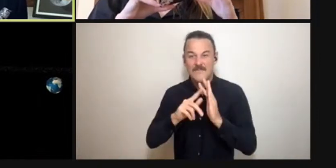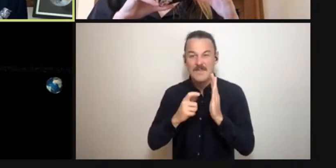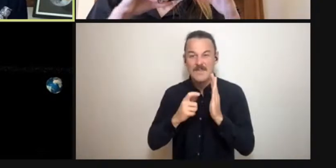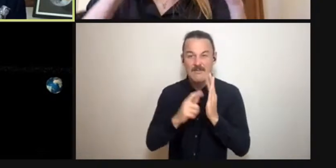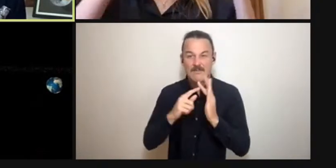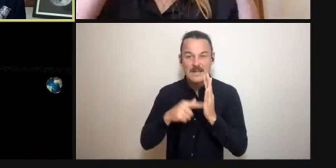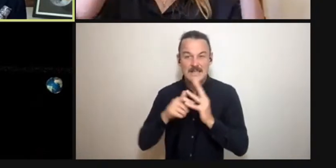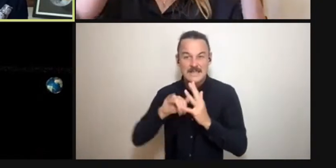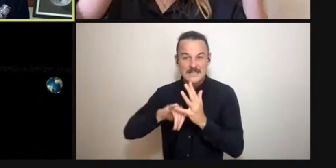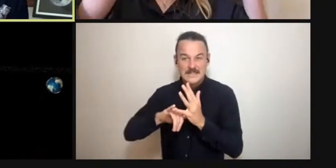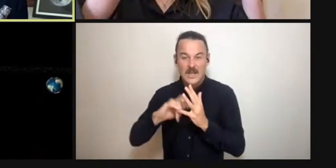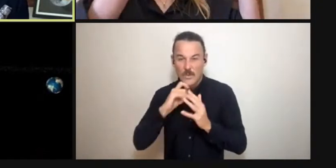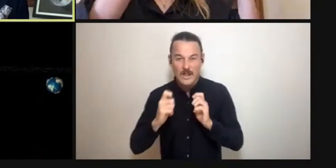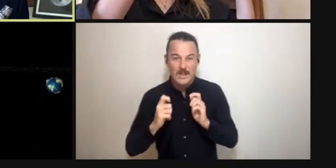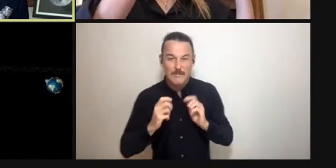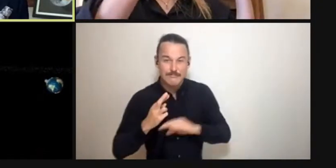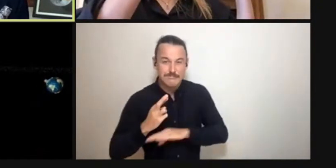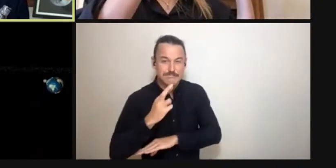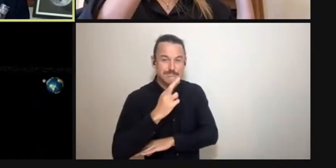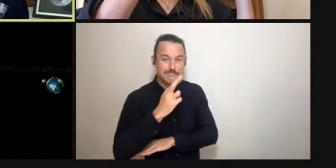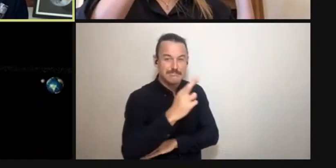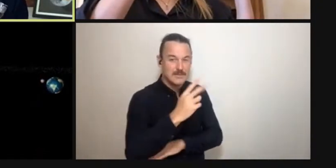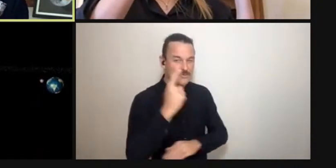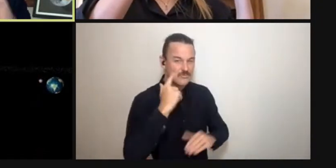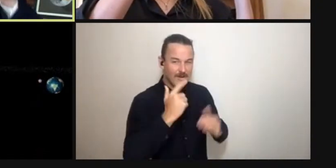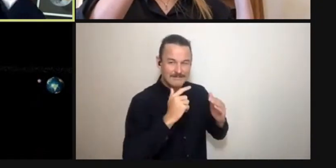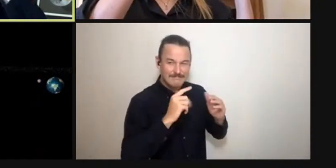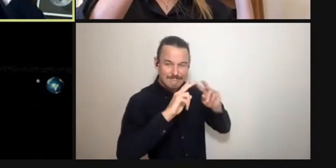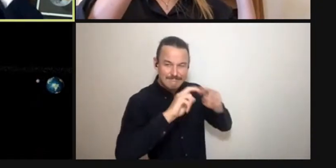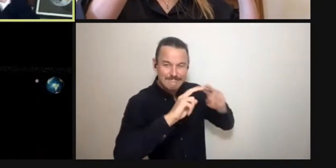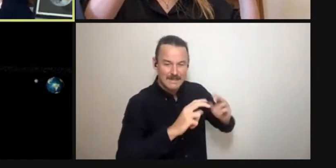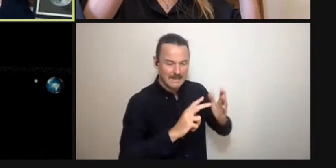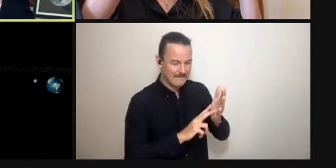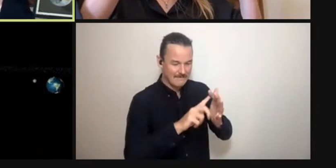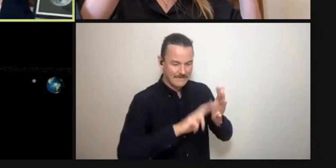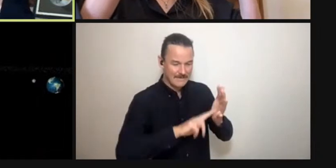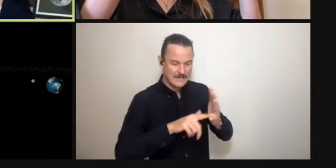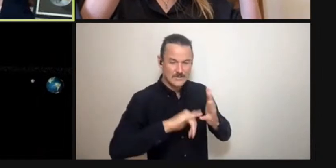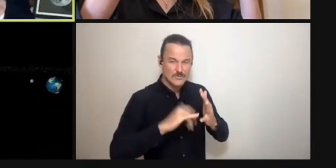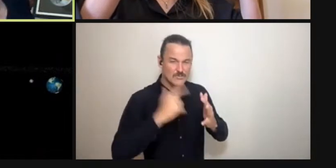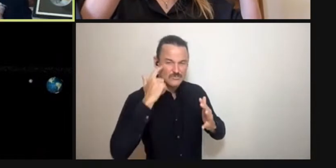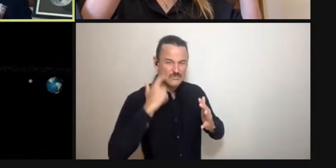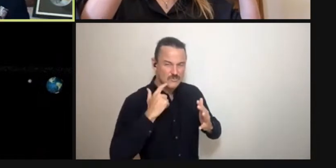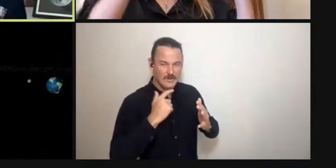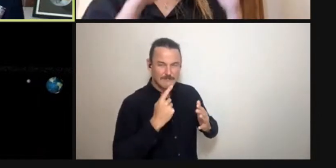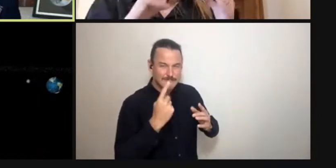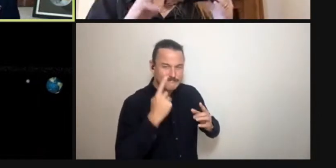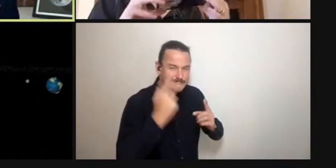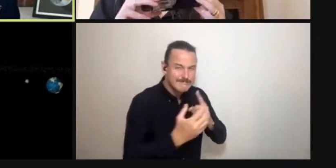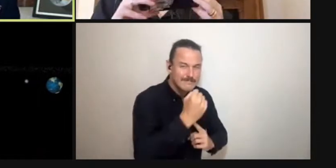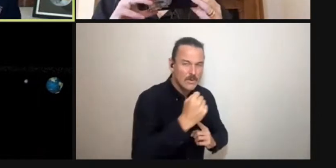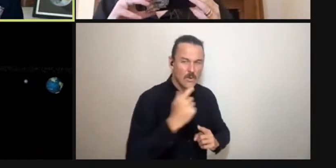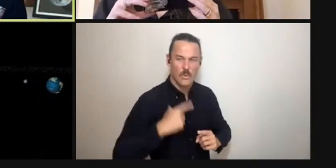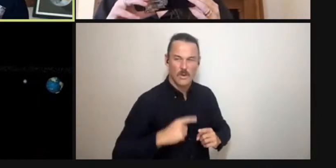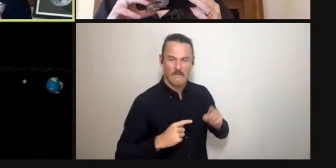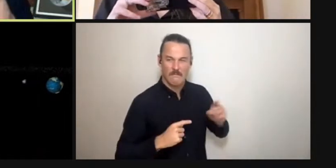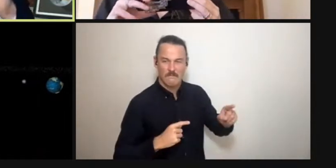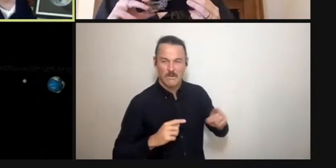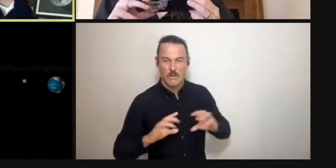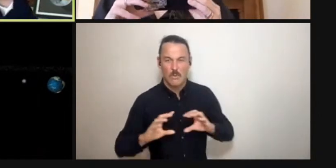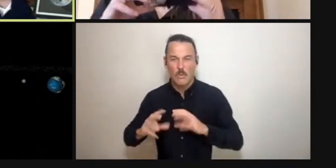that made Venus so different to us. All right, now, the tour continues. Let's go down one of my